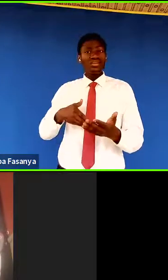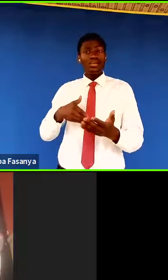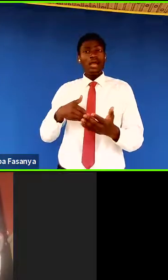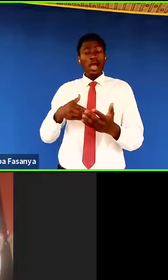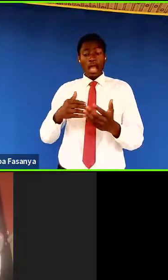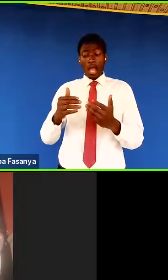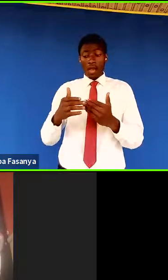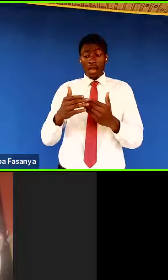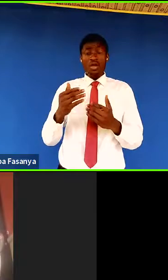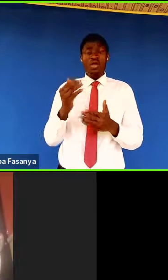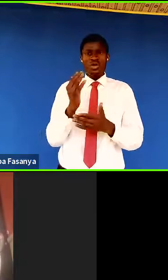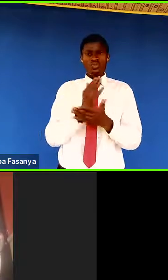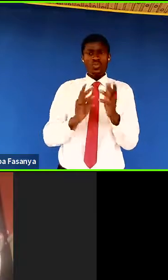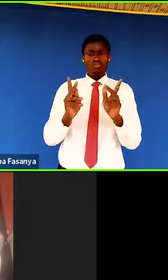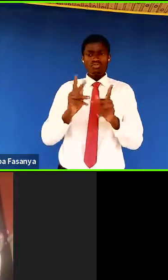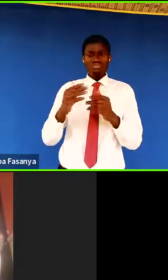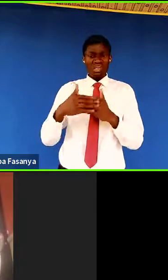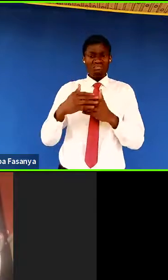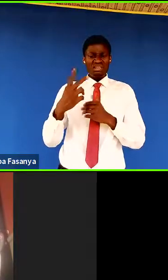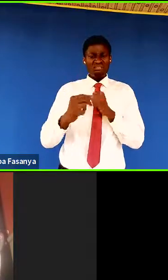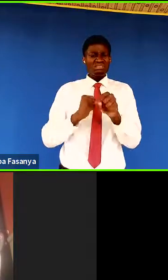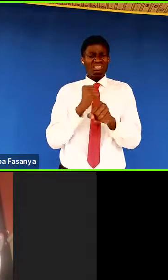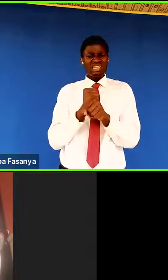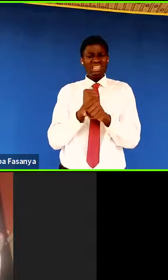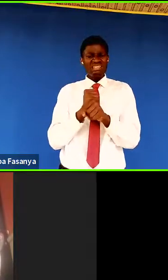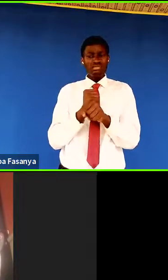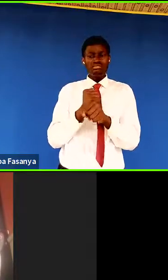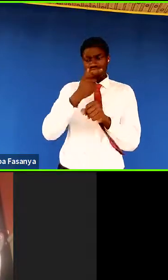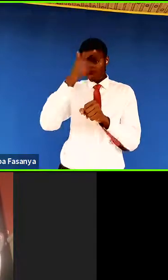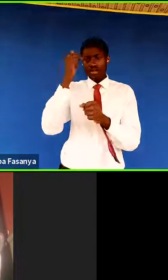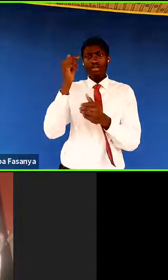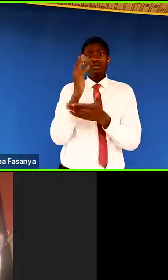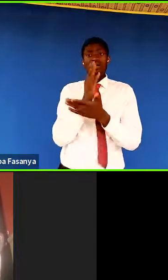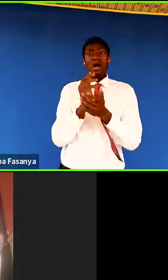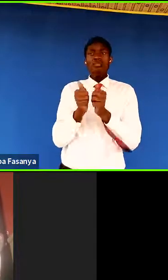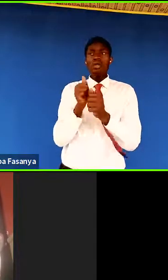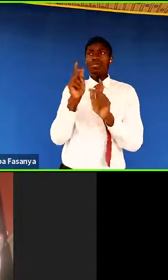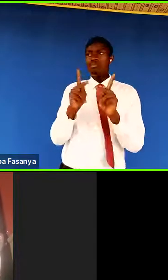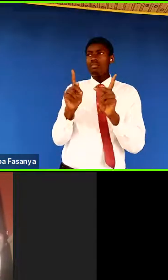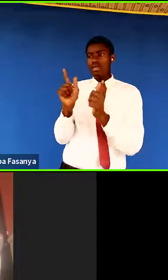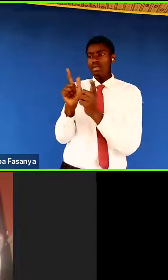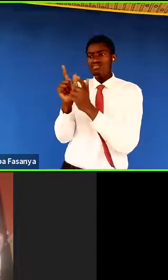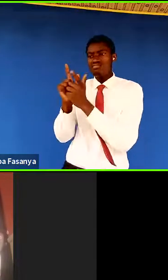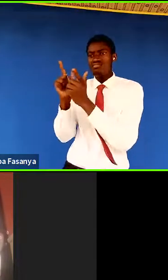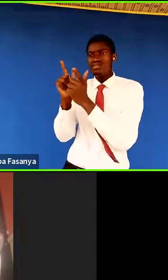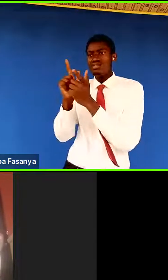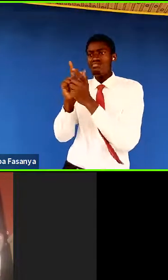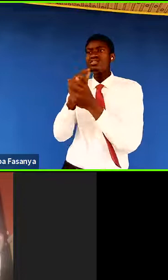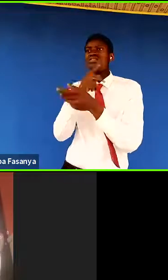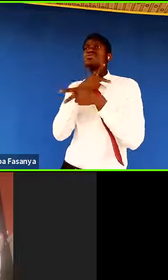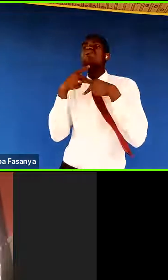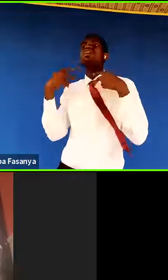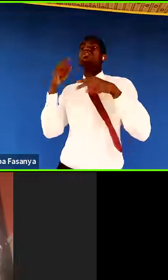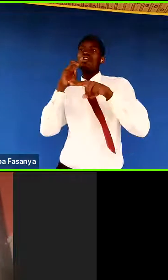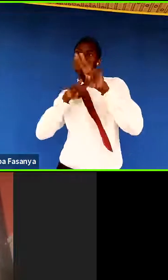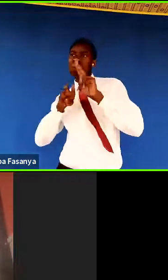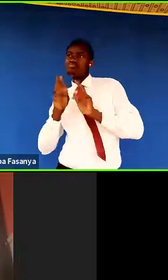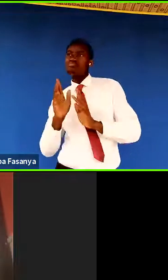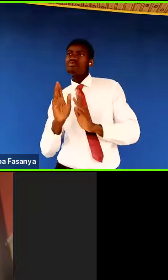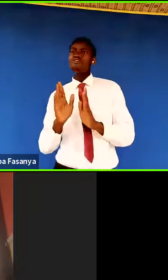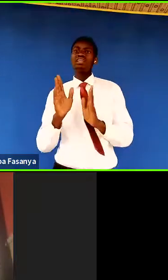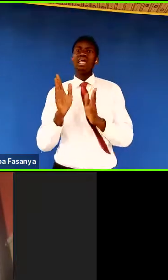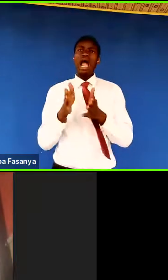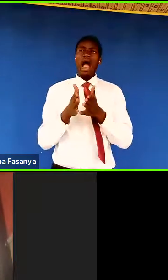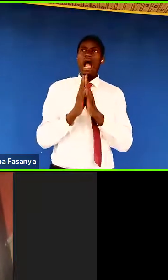because they've been to some prophets and all those people saying the baby is in there. So going around for 2 years with a bulgy